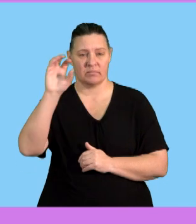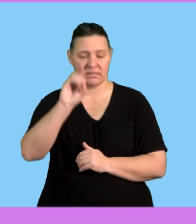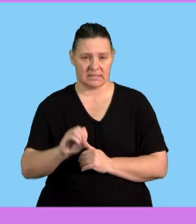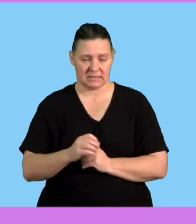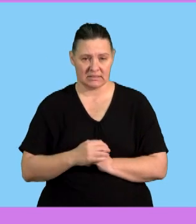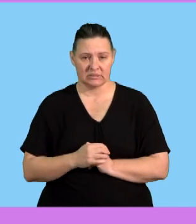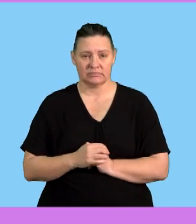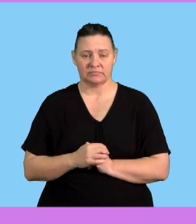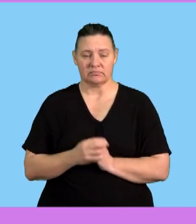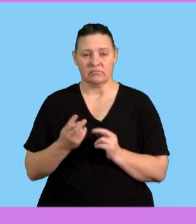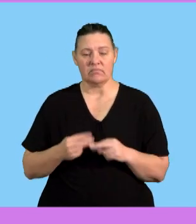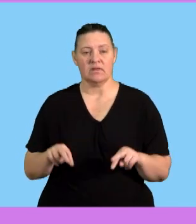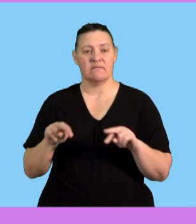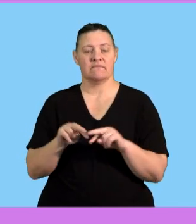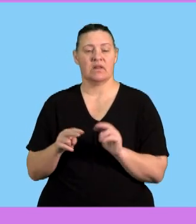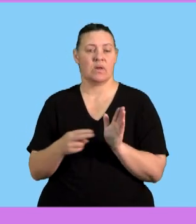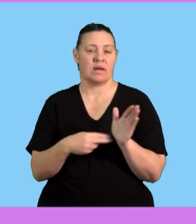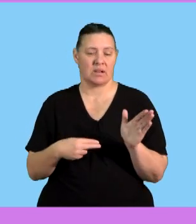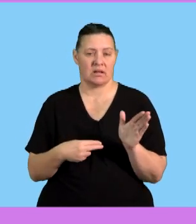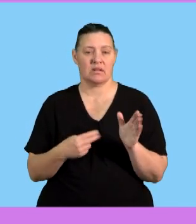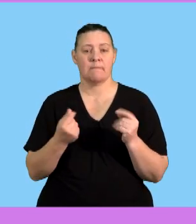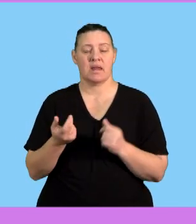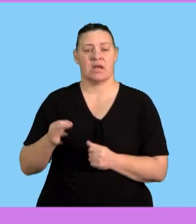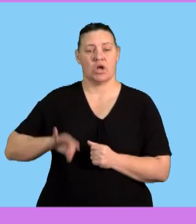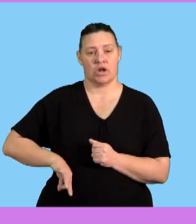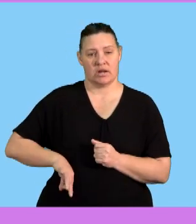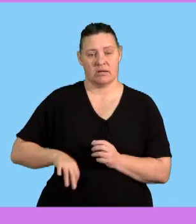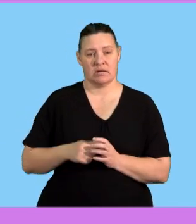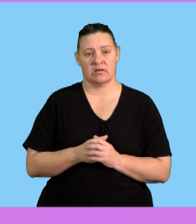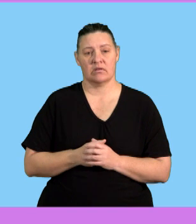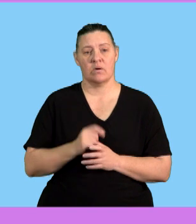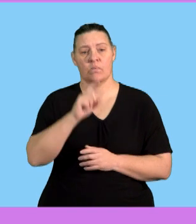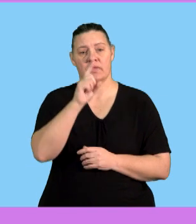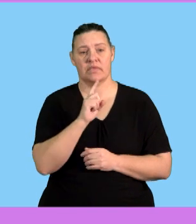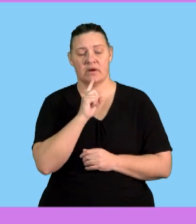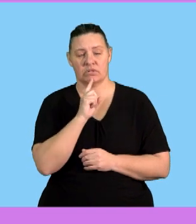5.5% and a value labeled money earned